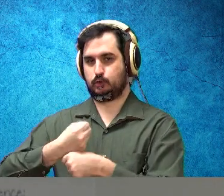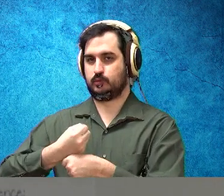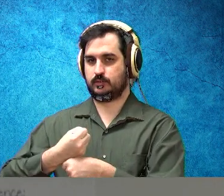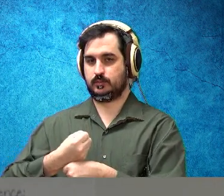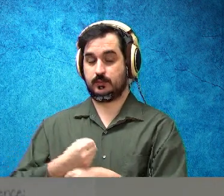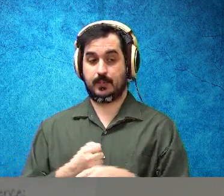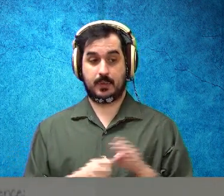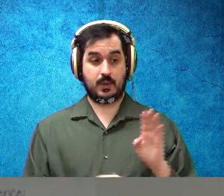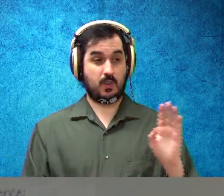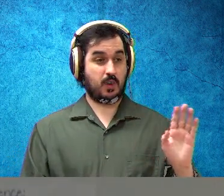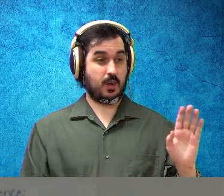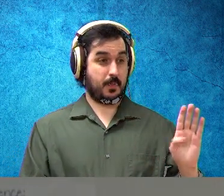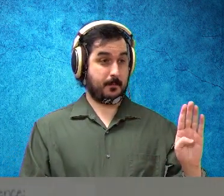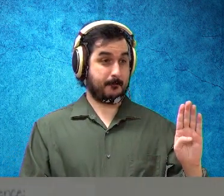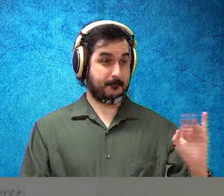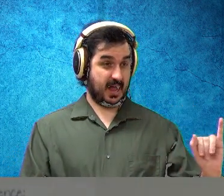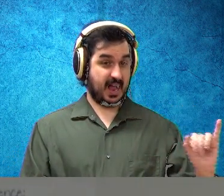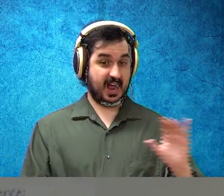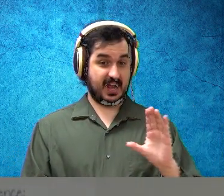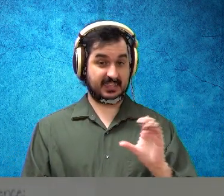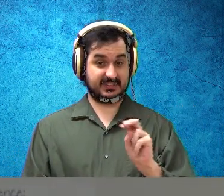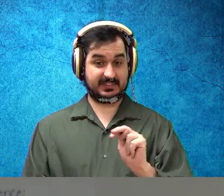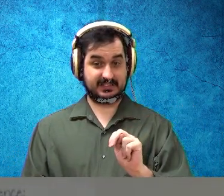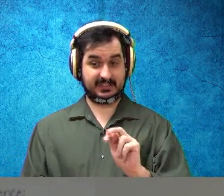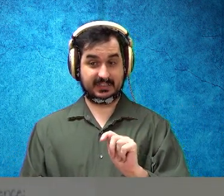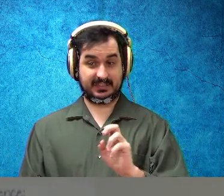So bicentennial would be